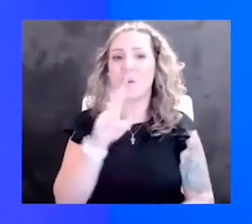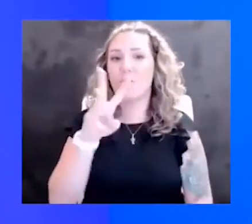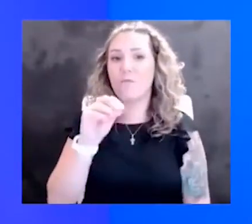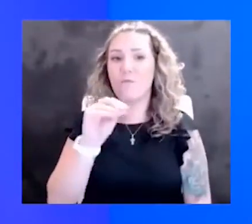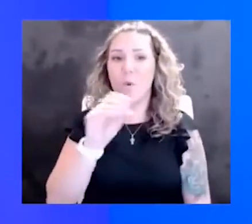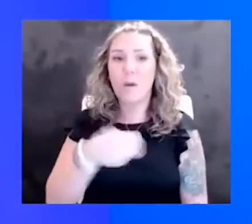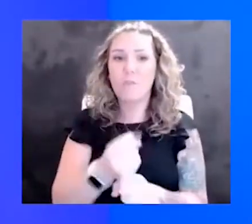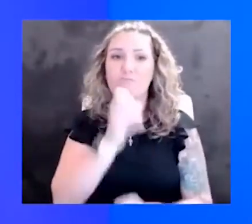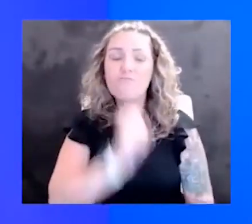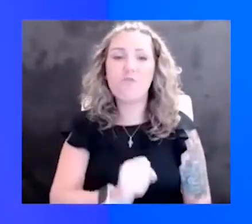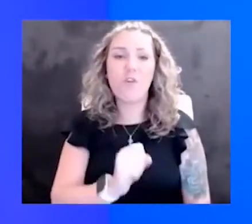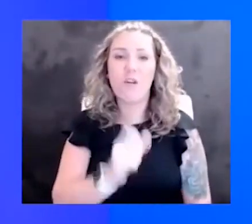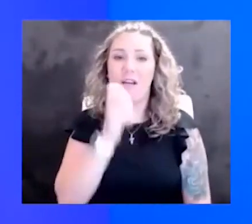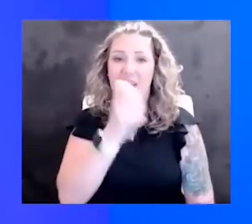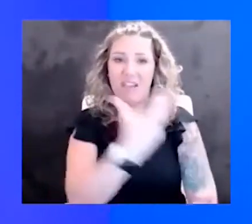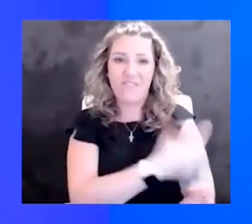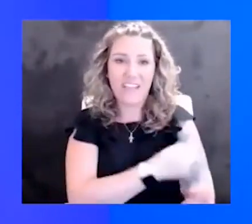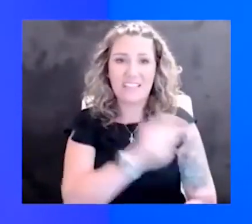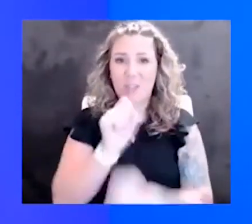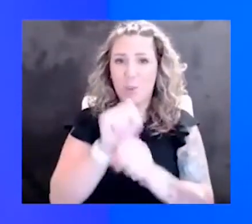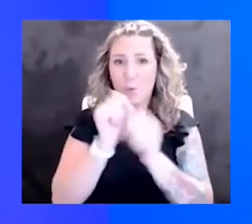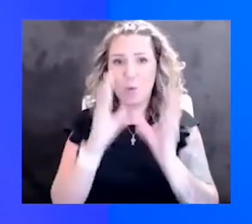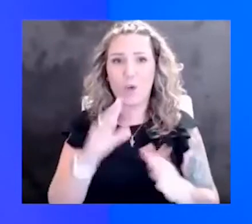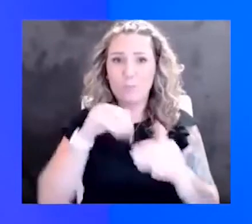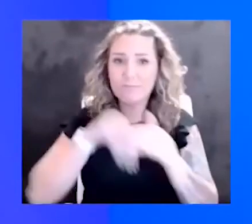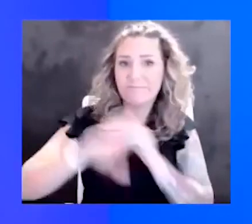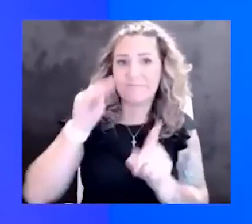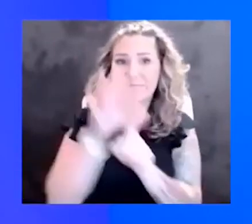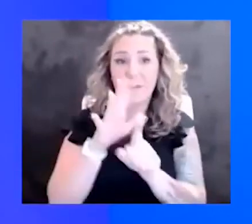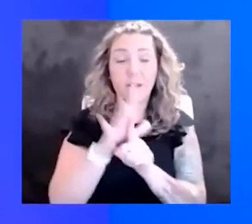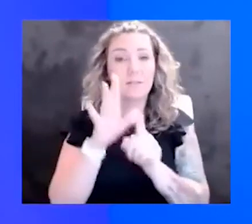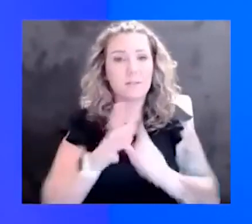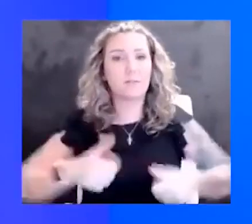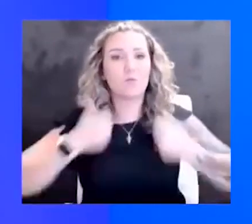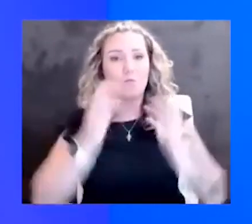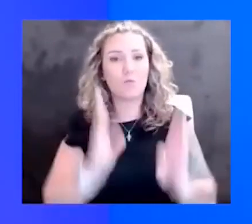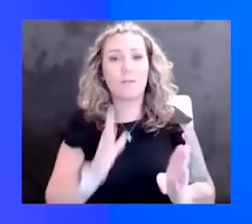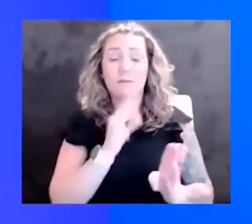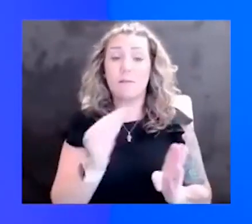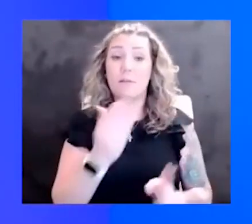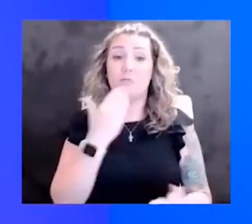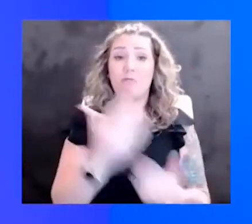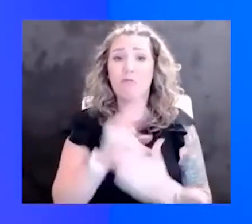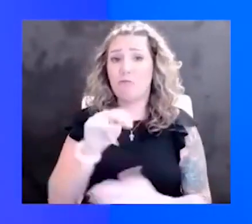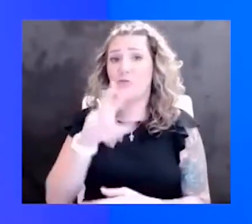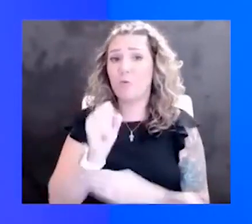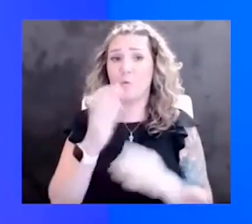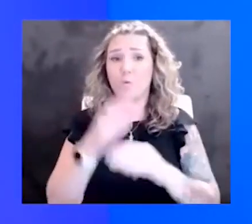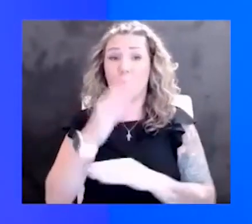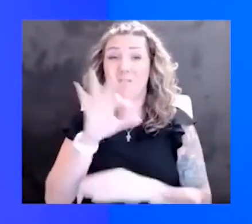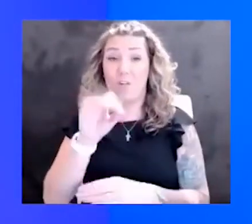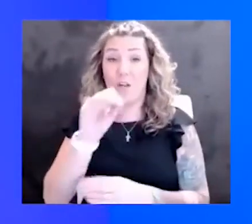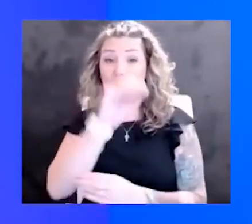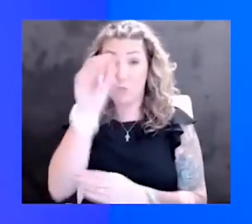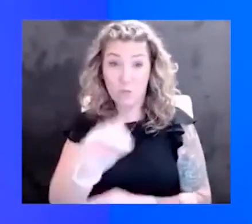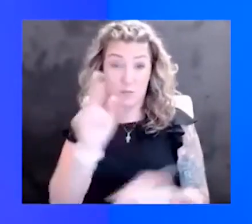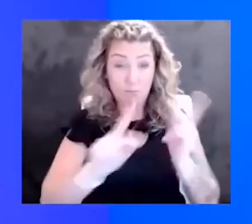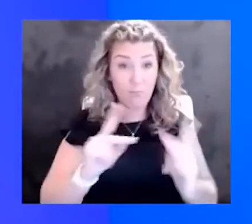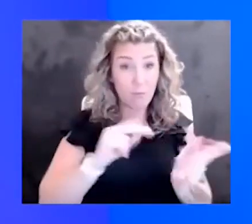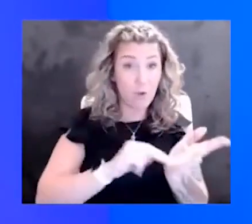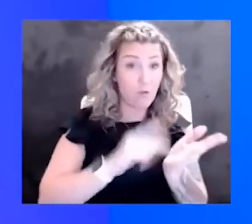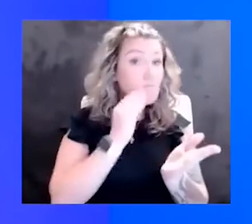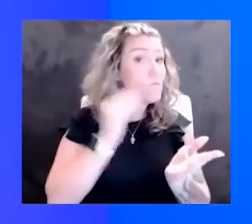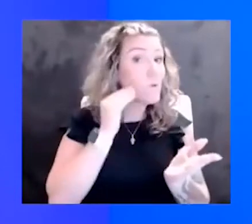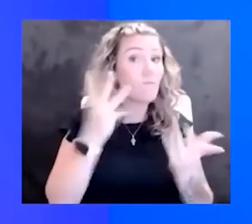worker who comes in and infects the residents. The good news is that most residents, over 90% of them, are vaccinated, and a lot